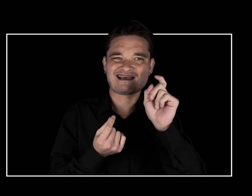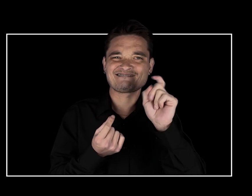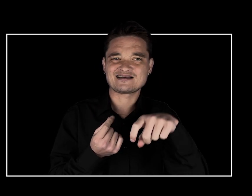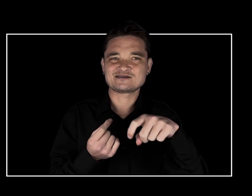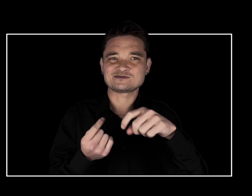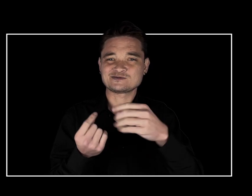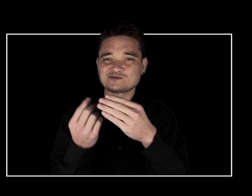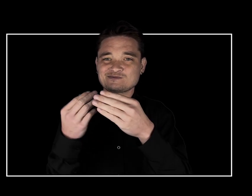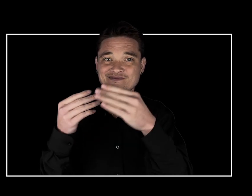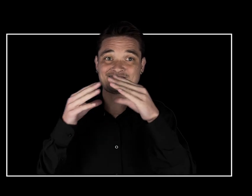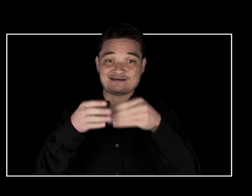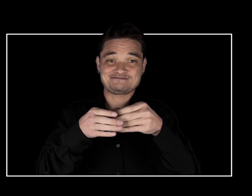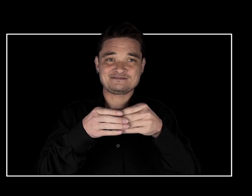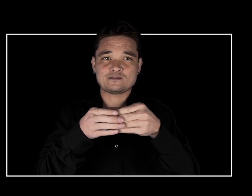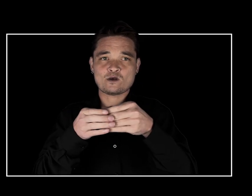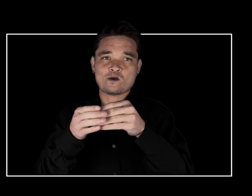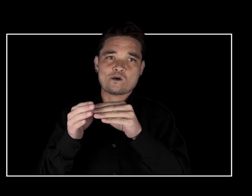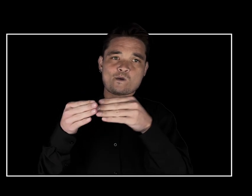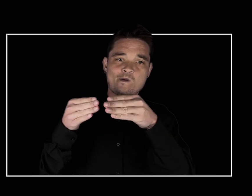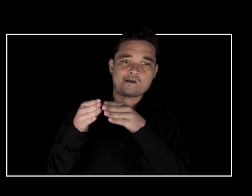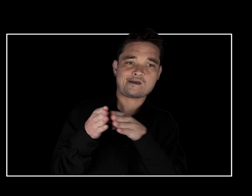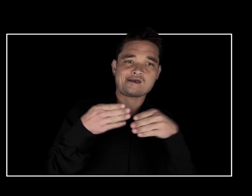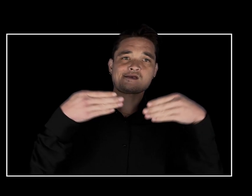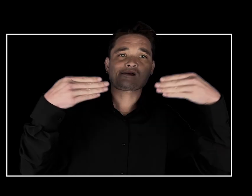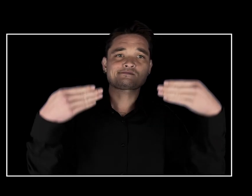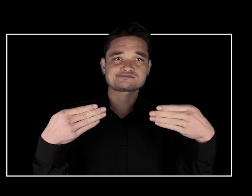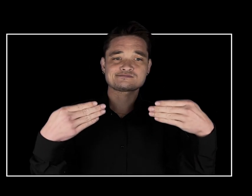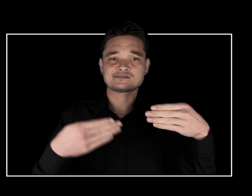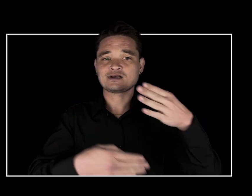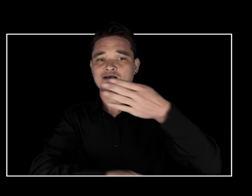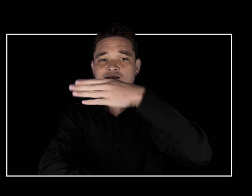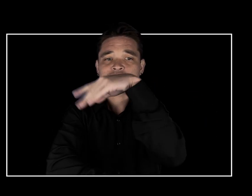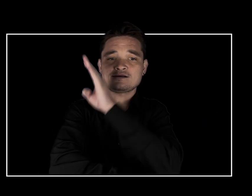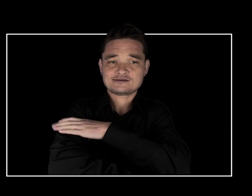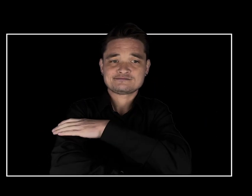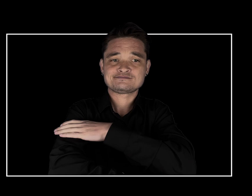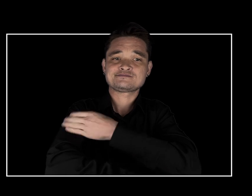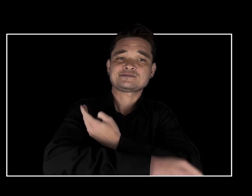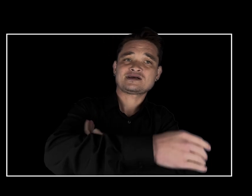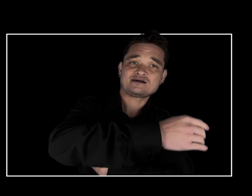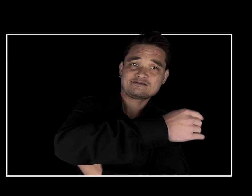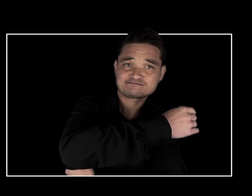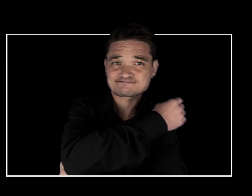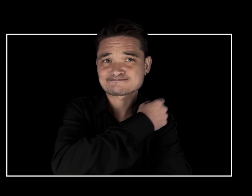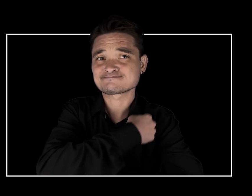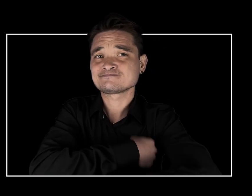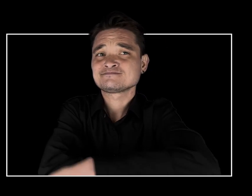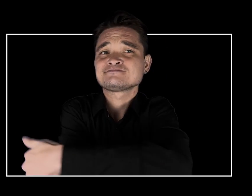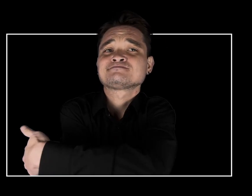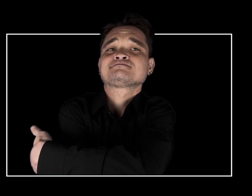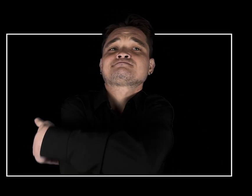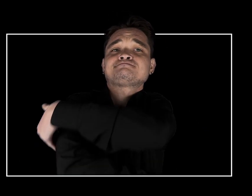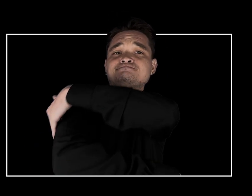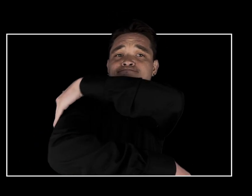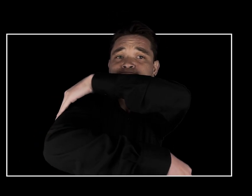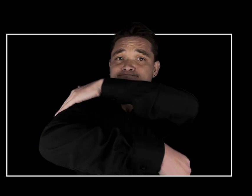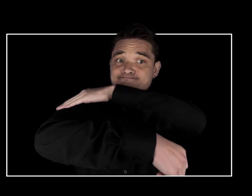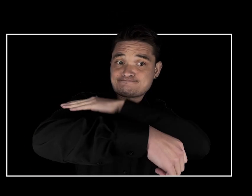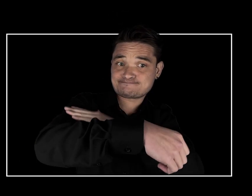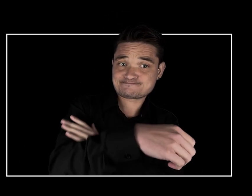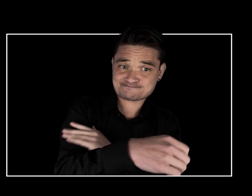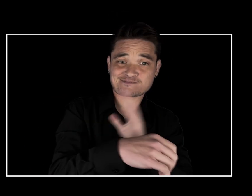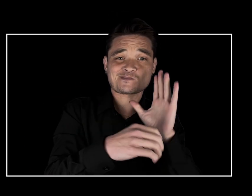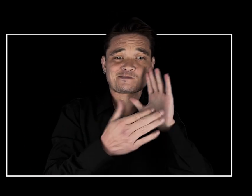tourniquet 2 or 3 inches above the wound. Wrap the band around the entire arm or leg. Pass it